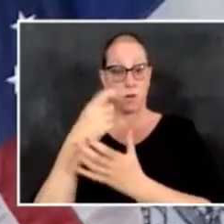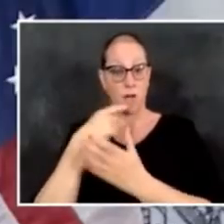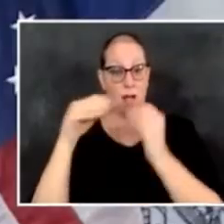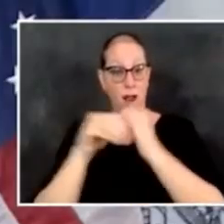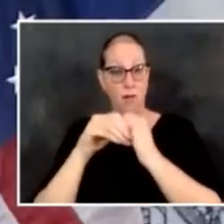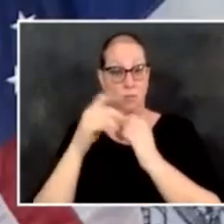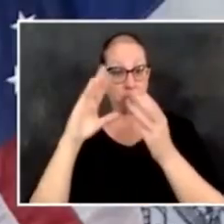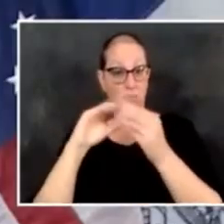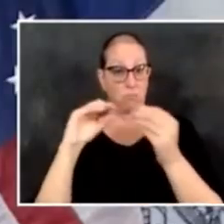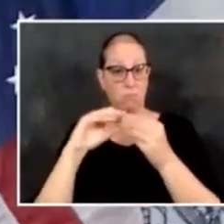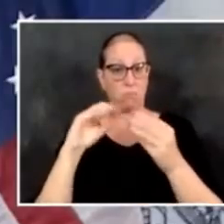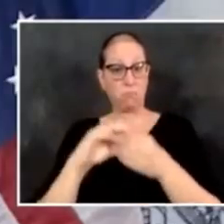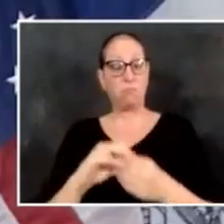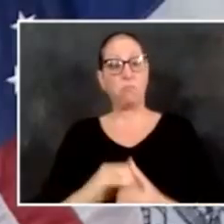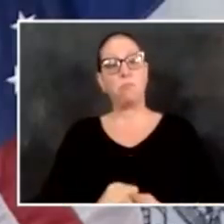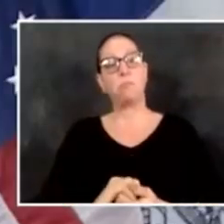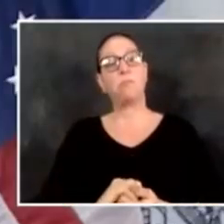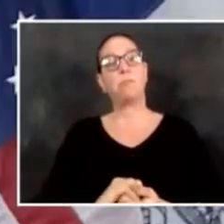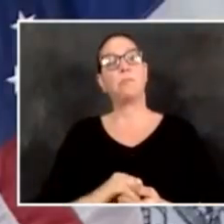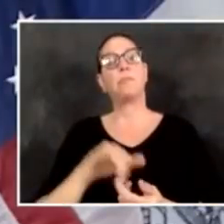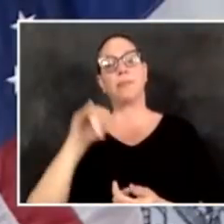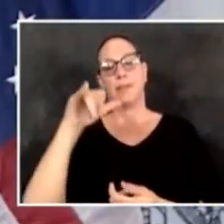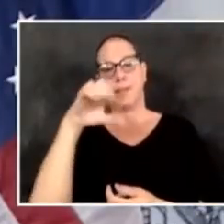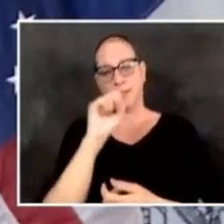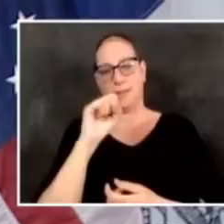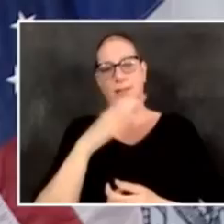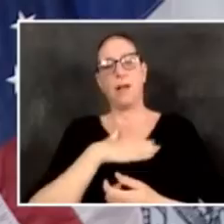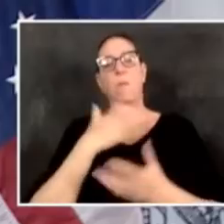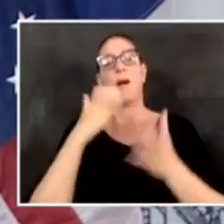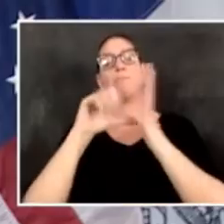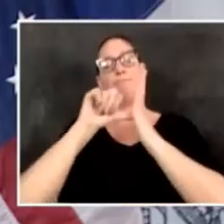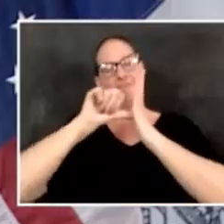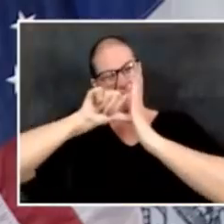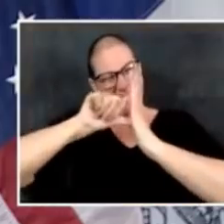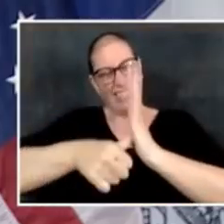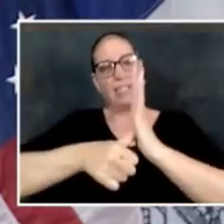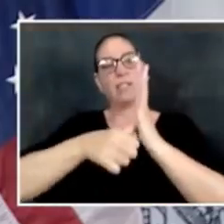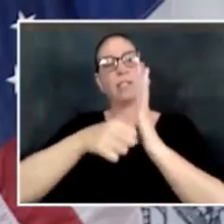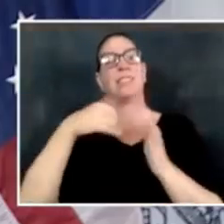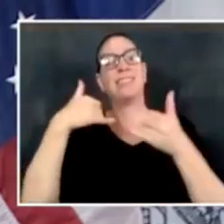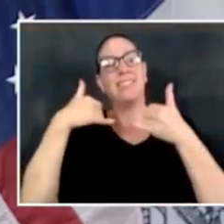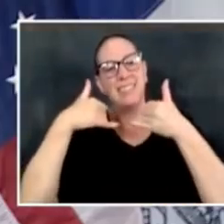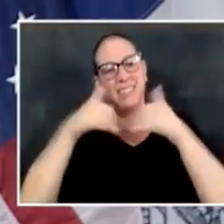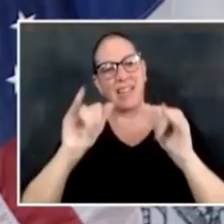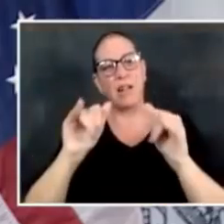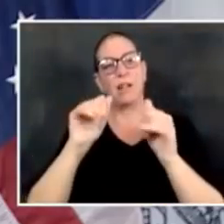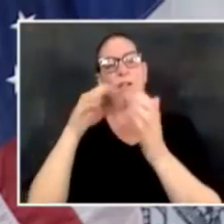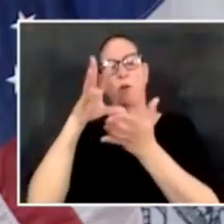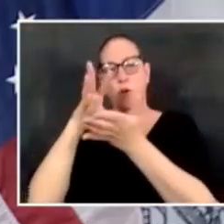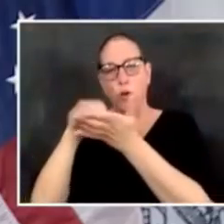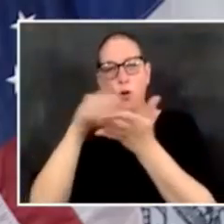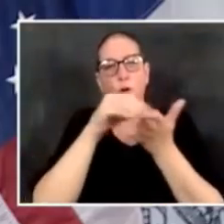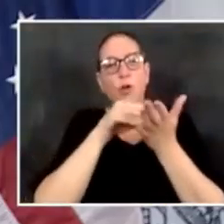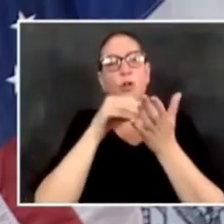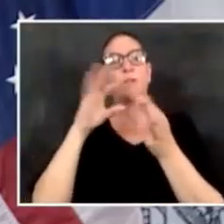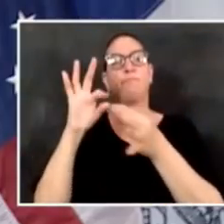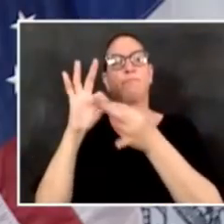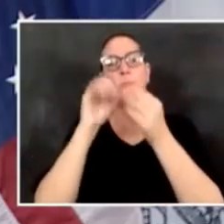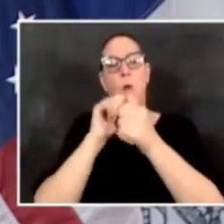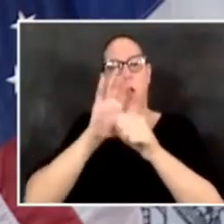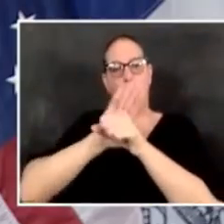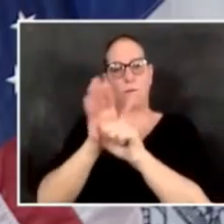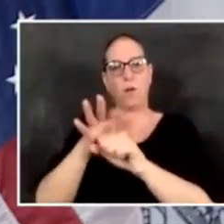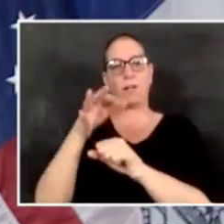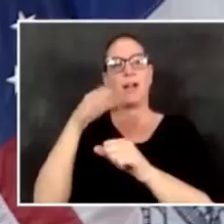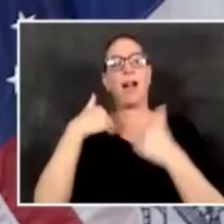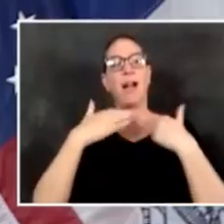that we're still learning about the role of the immune system in this disease. But we also have to be